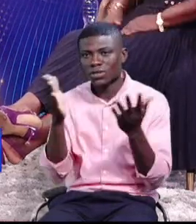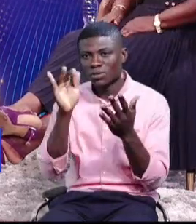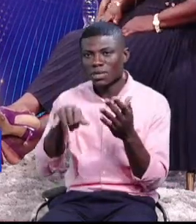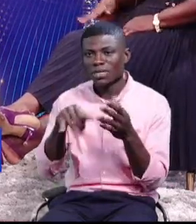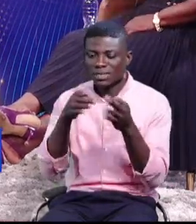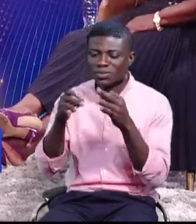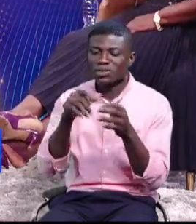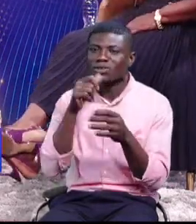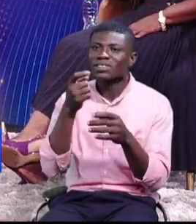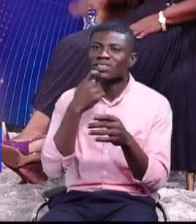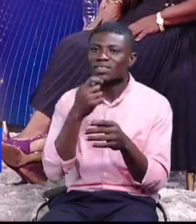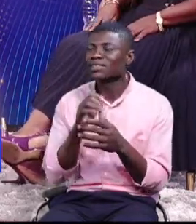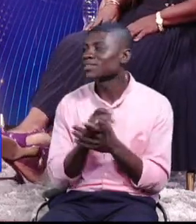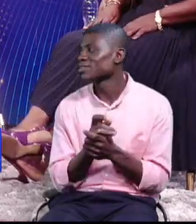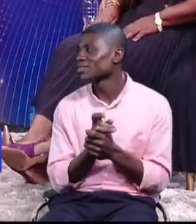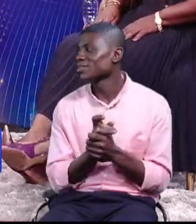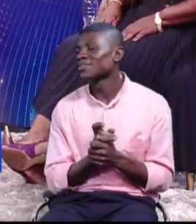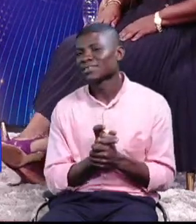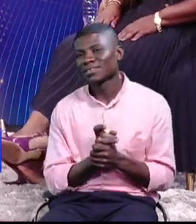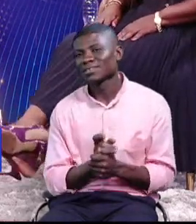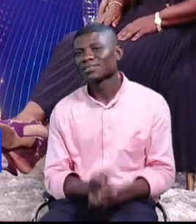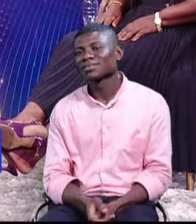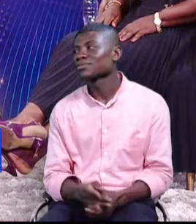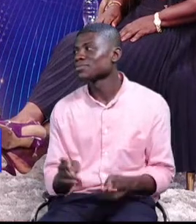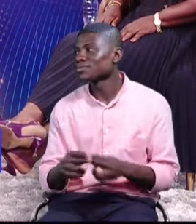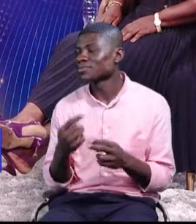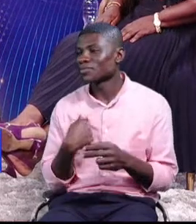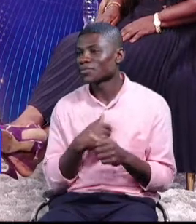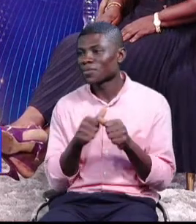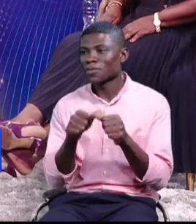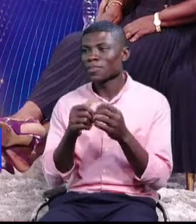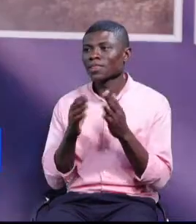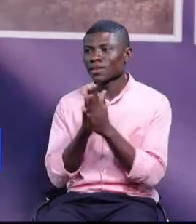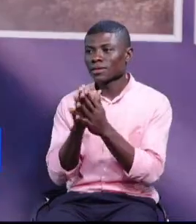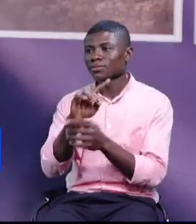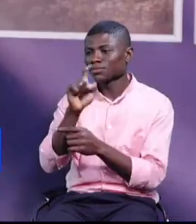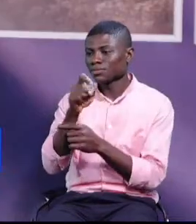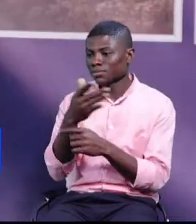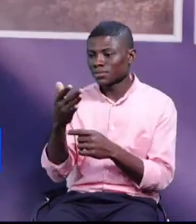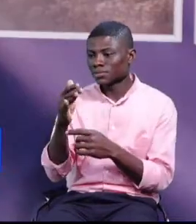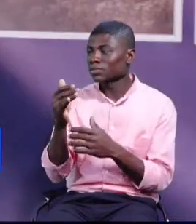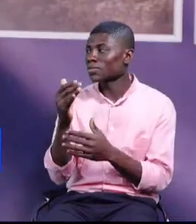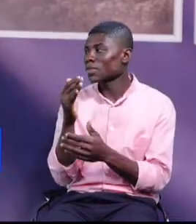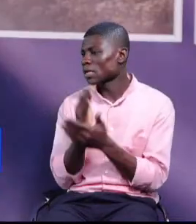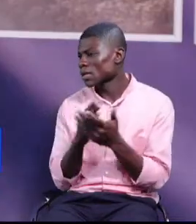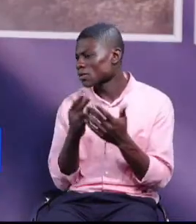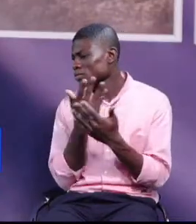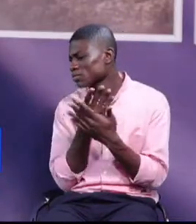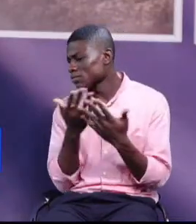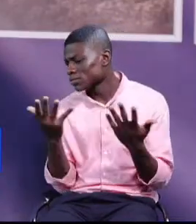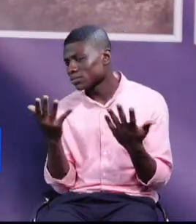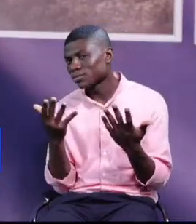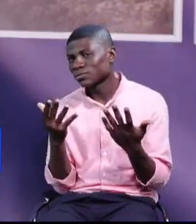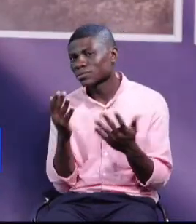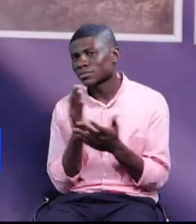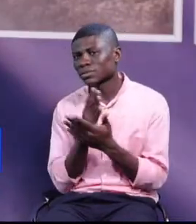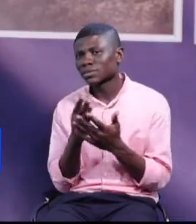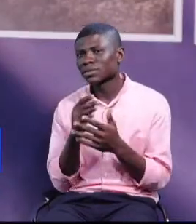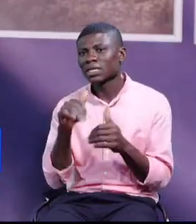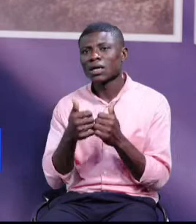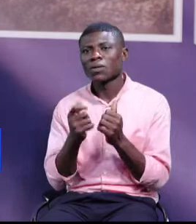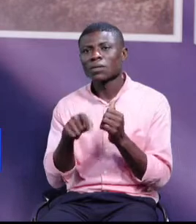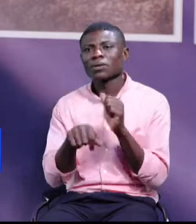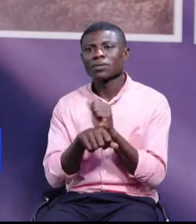must also. Well, that's just by the way. So let me now ask some of the bottlenecks, okay? Some of the bottlenecks in